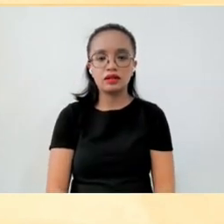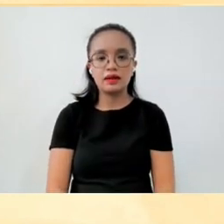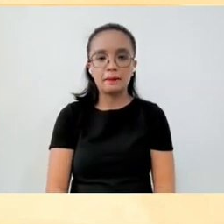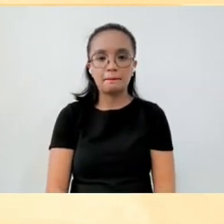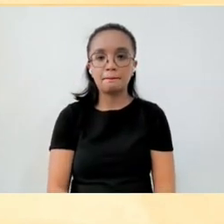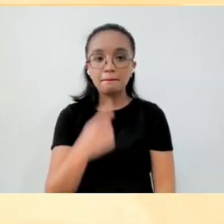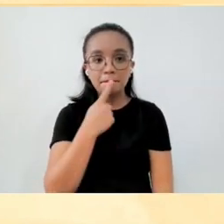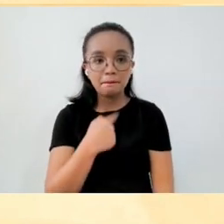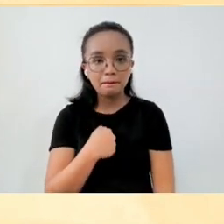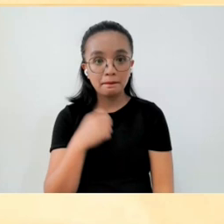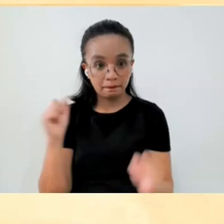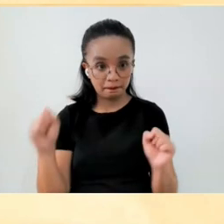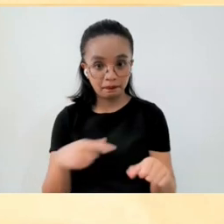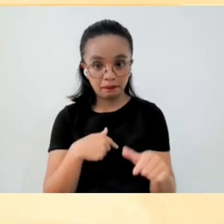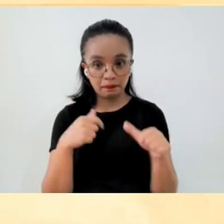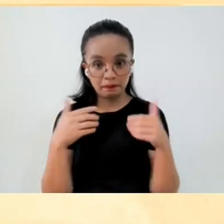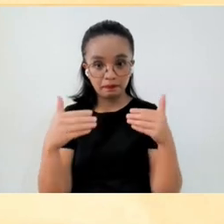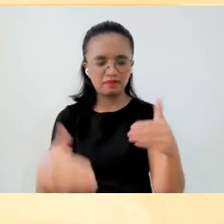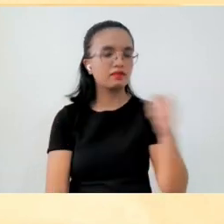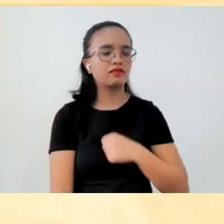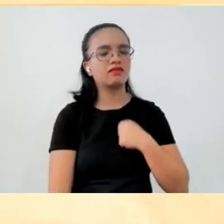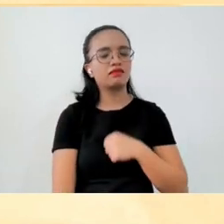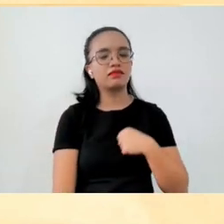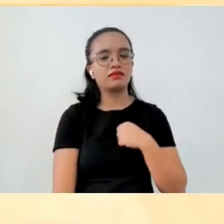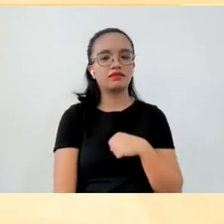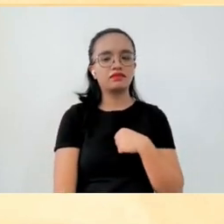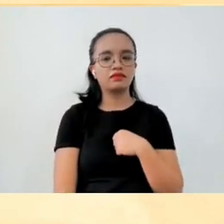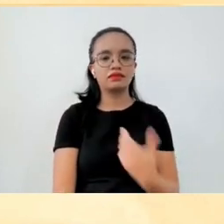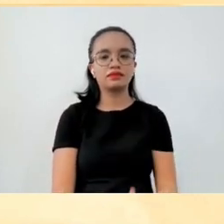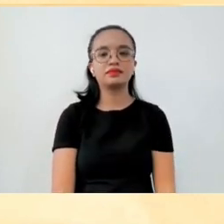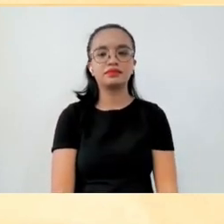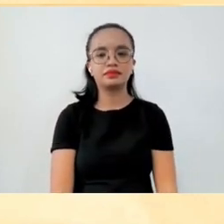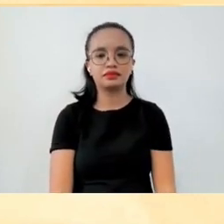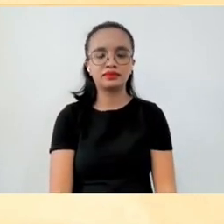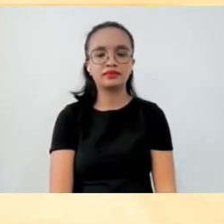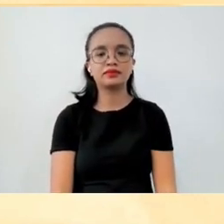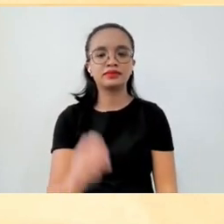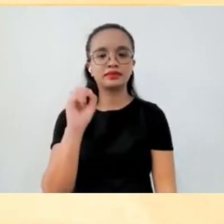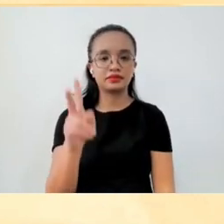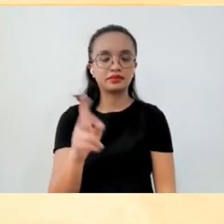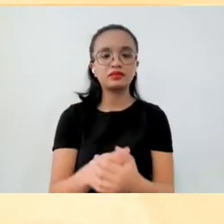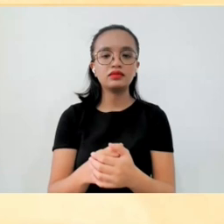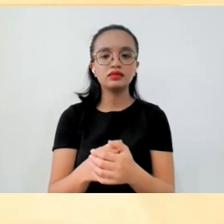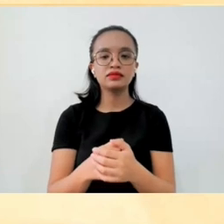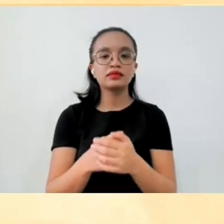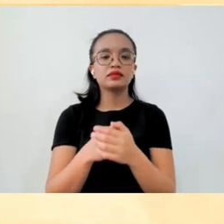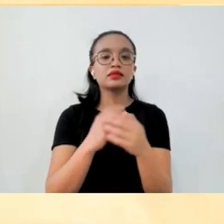Yes, may I continue? Yeah, sorry. Yes. So the